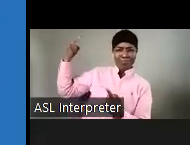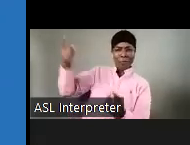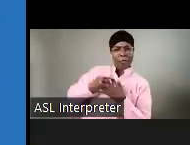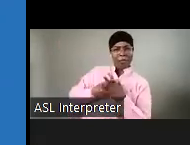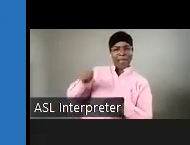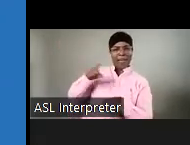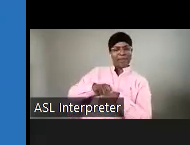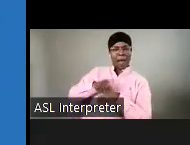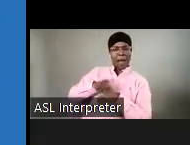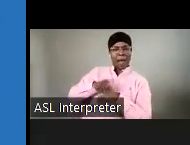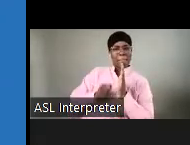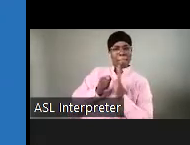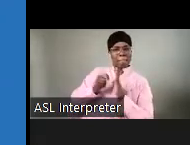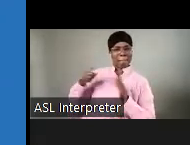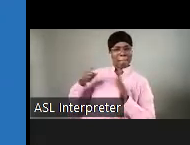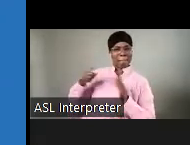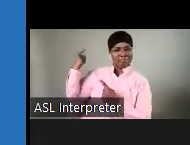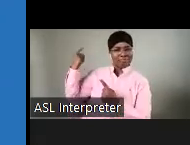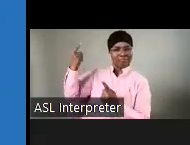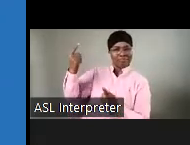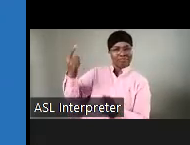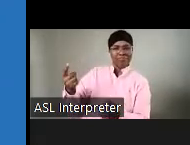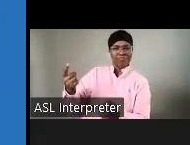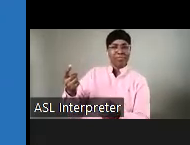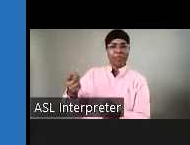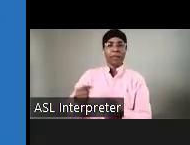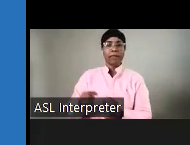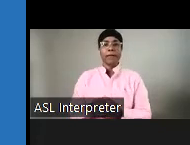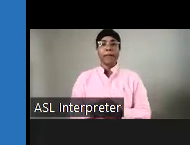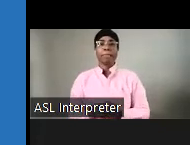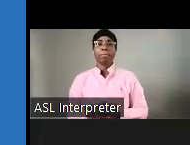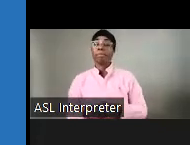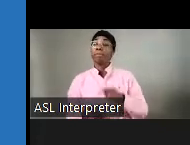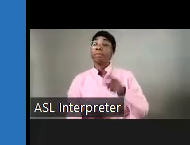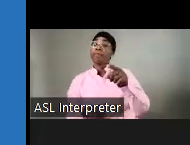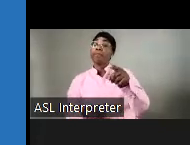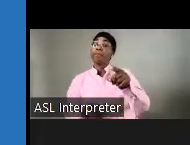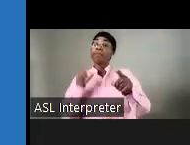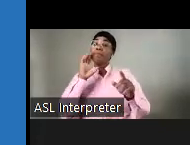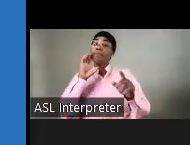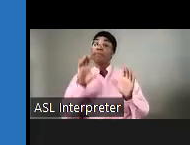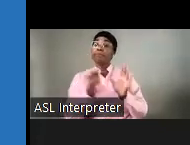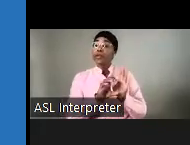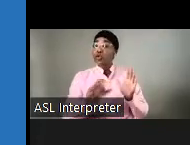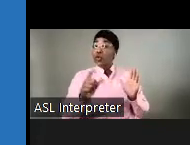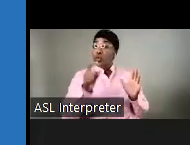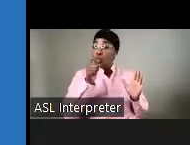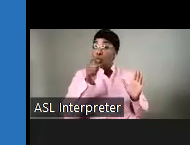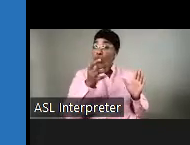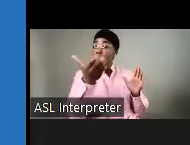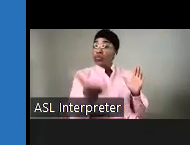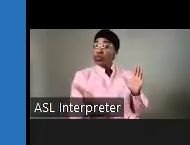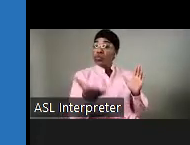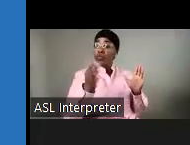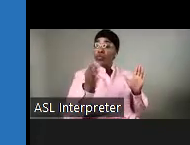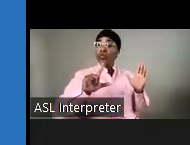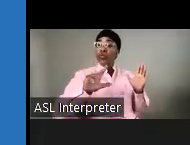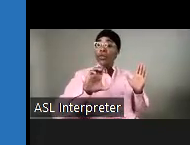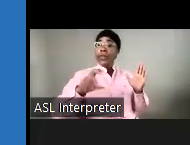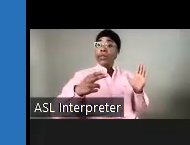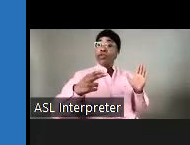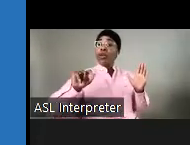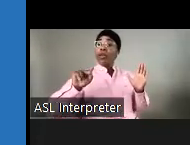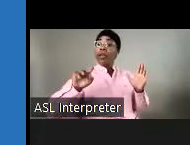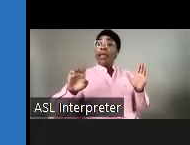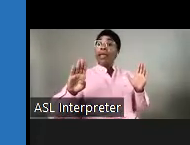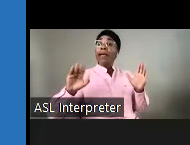picture from back in 1902 of a Leech Lake band member on the Chippewa National Forest. And you can see, look how